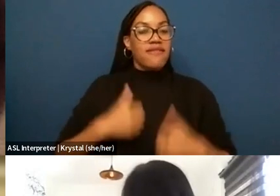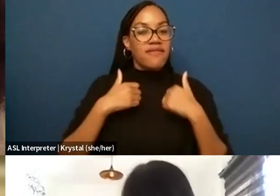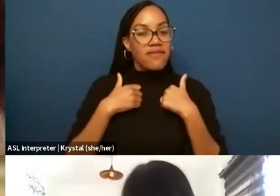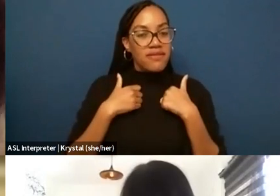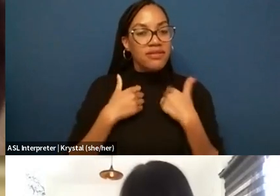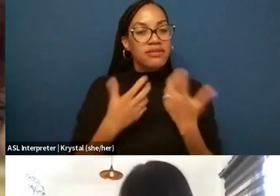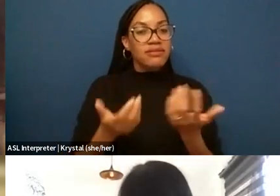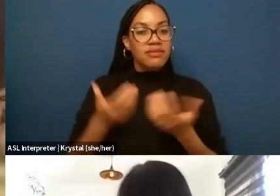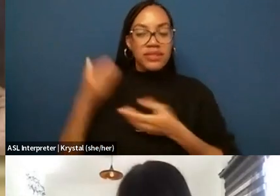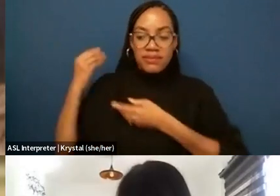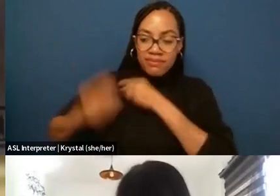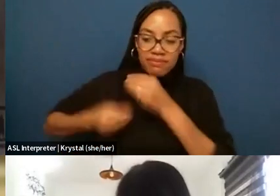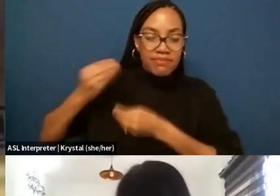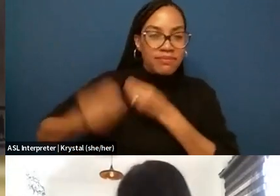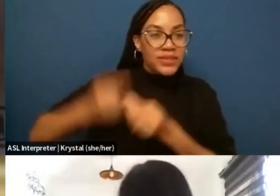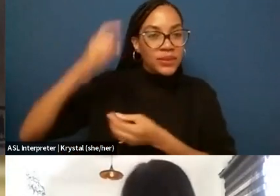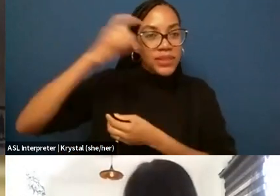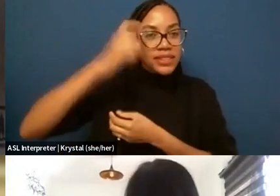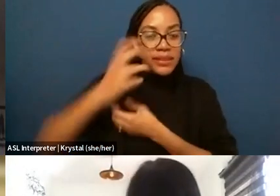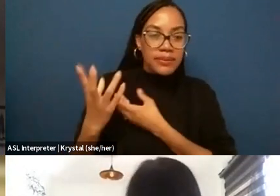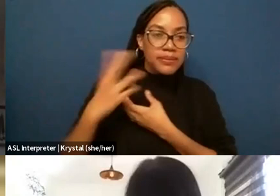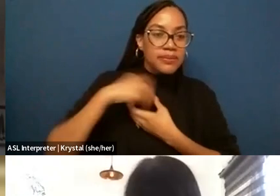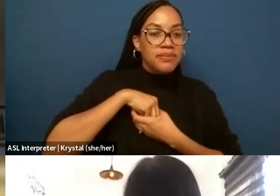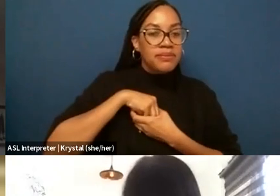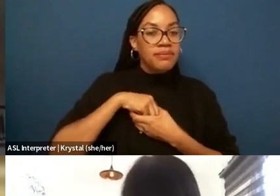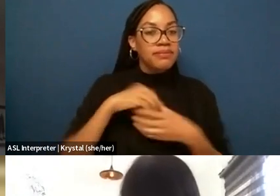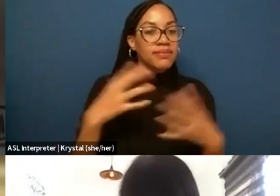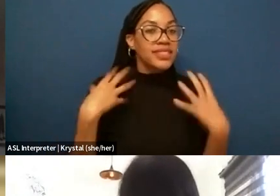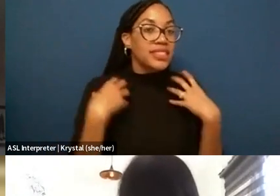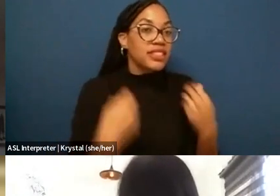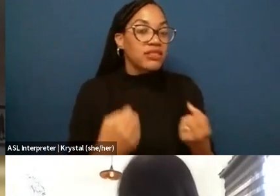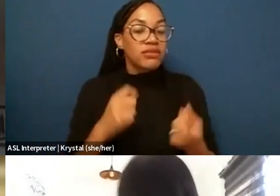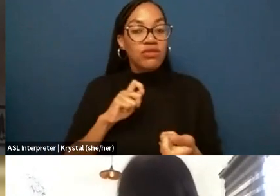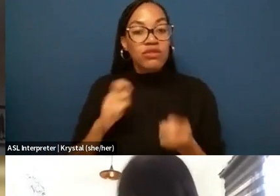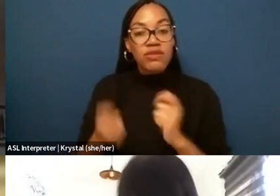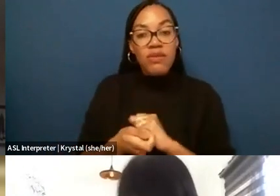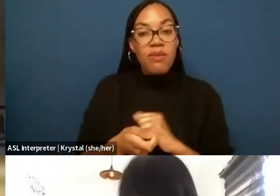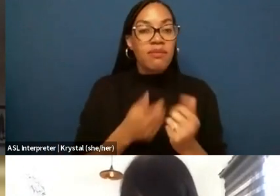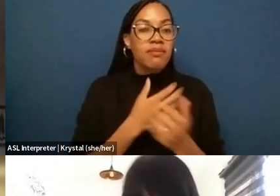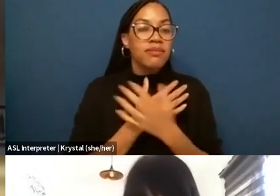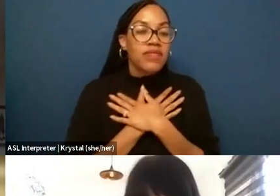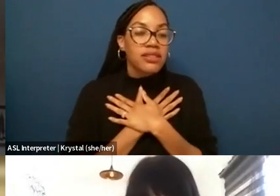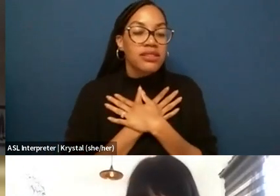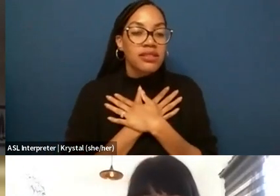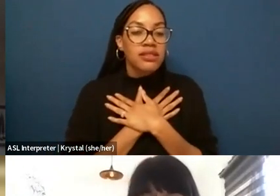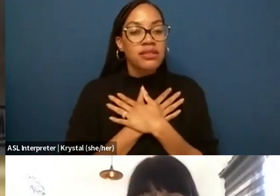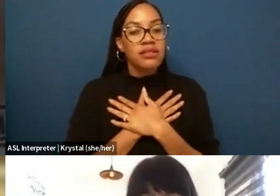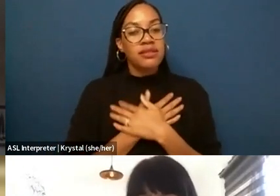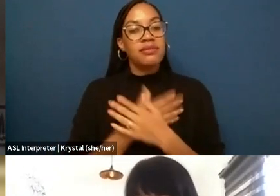embody, and we rest. And maybe we believe that, I quote reevaluating counseling